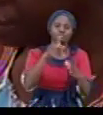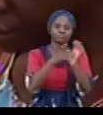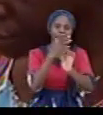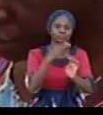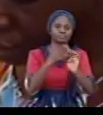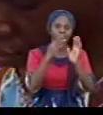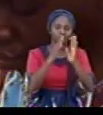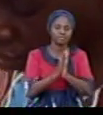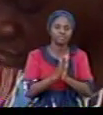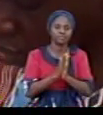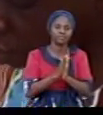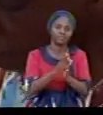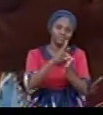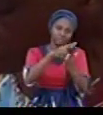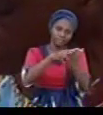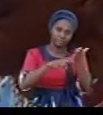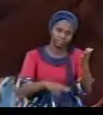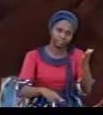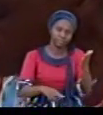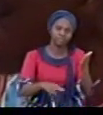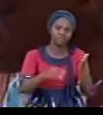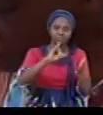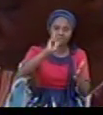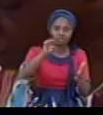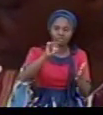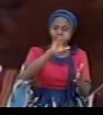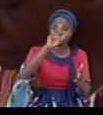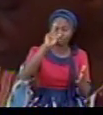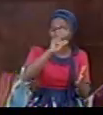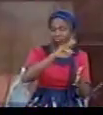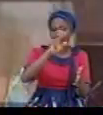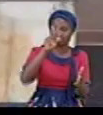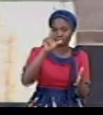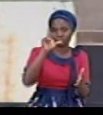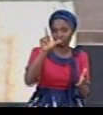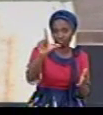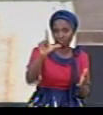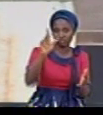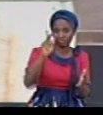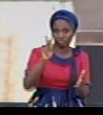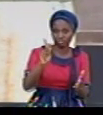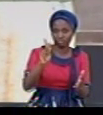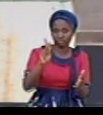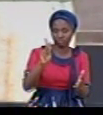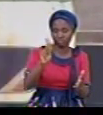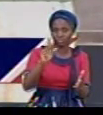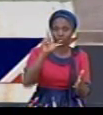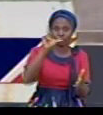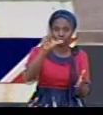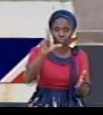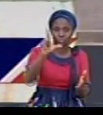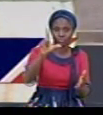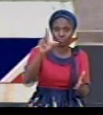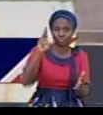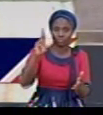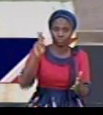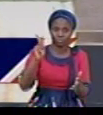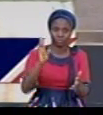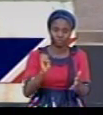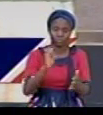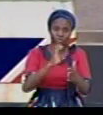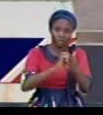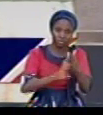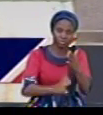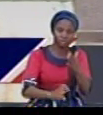at Luke chapter 1. I'm reading from verse 74. Luke chapter